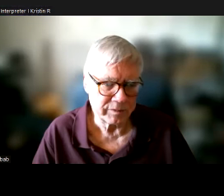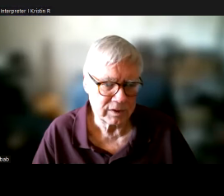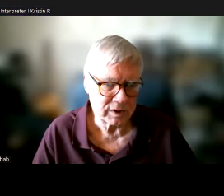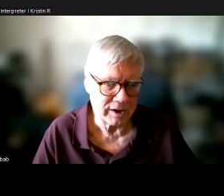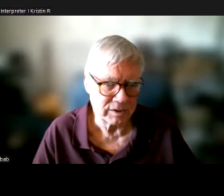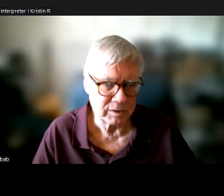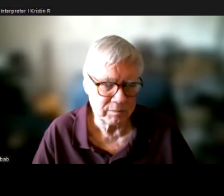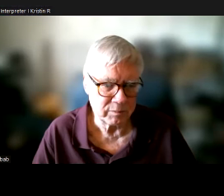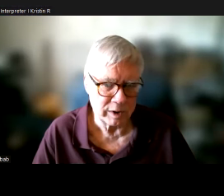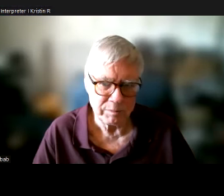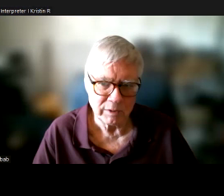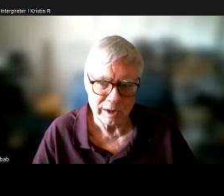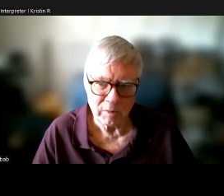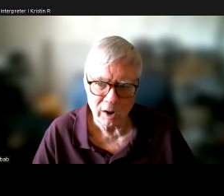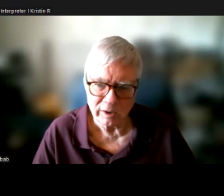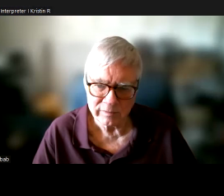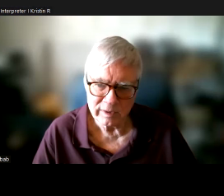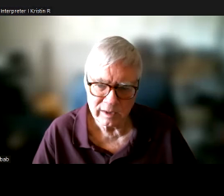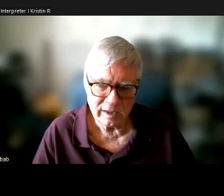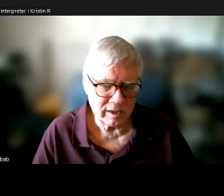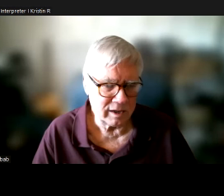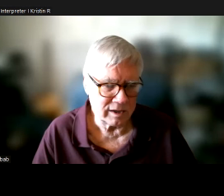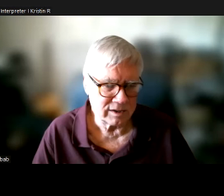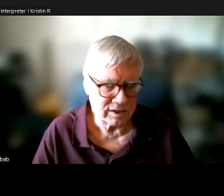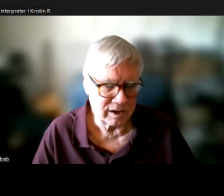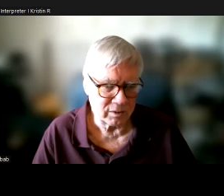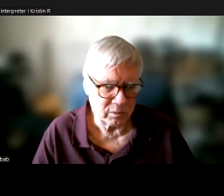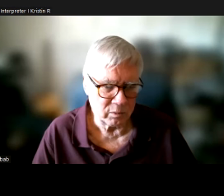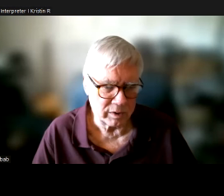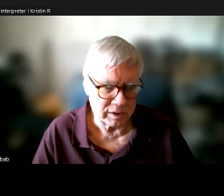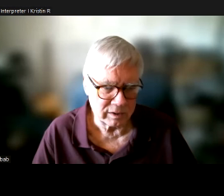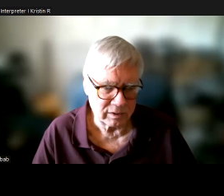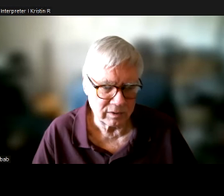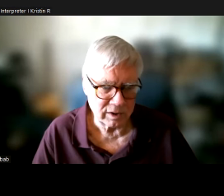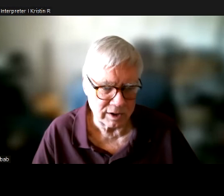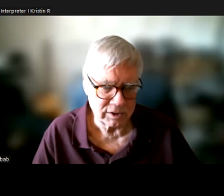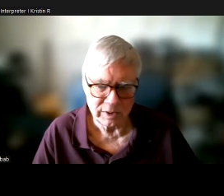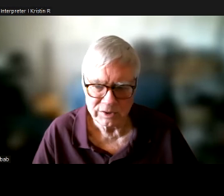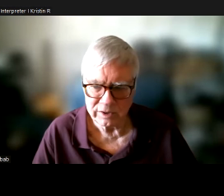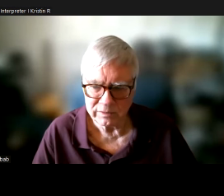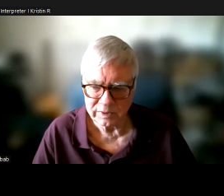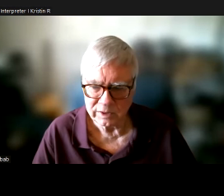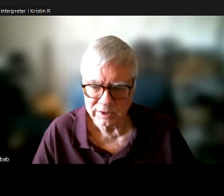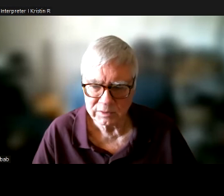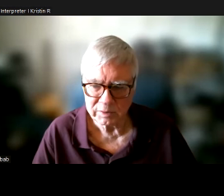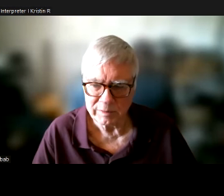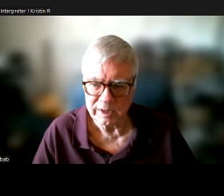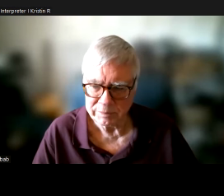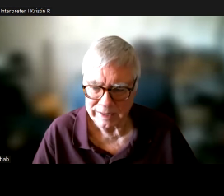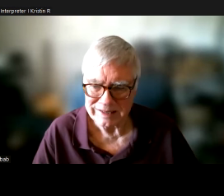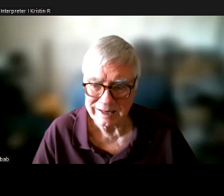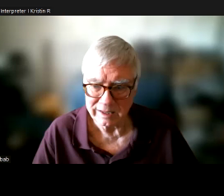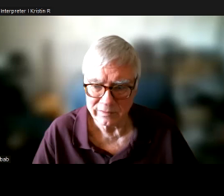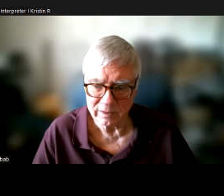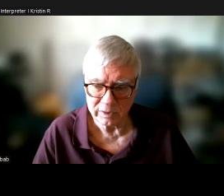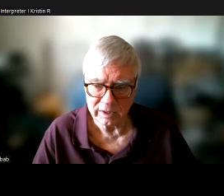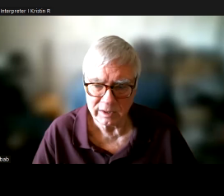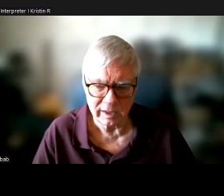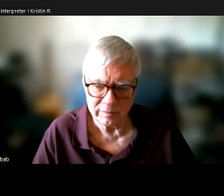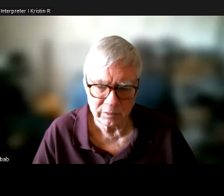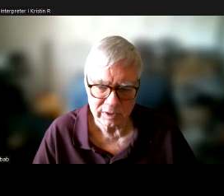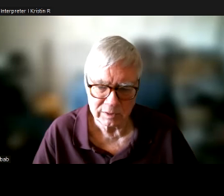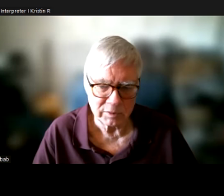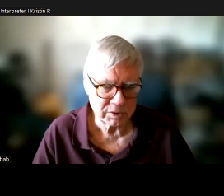the size of the big red ball is where the concentration of industrial property by city,